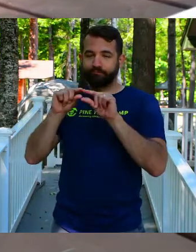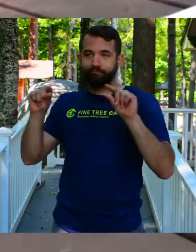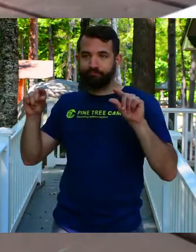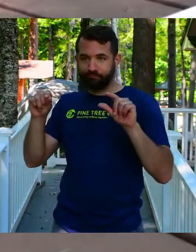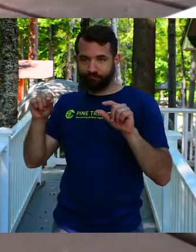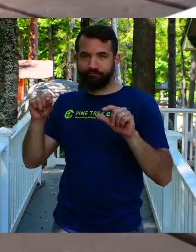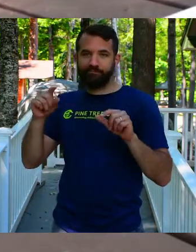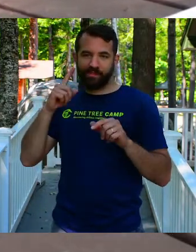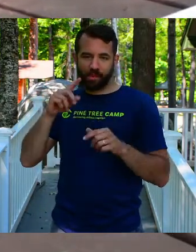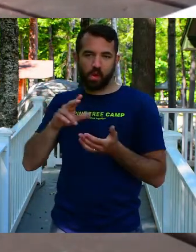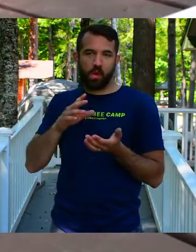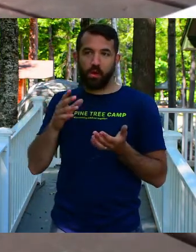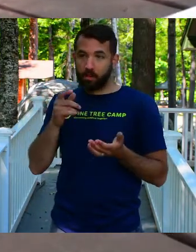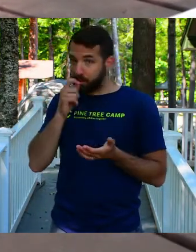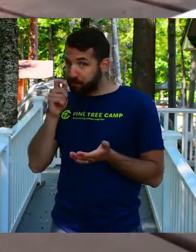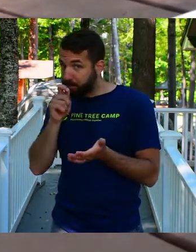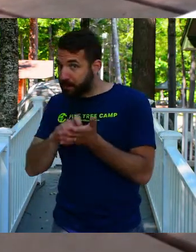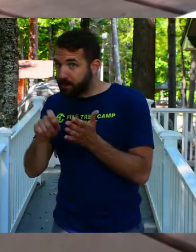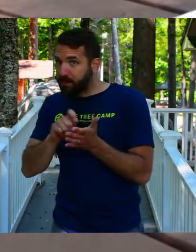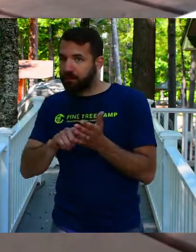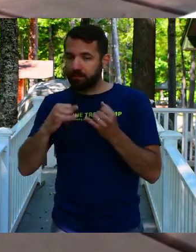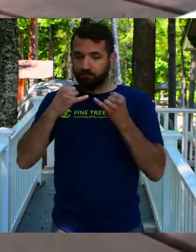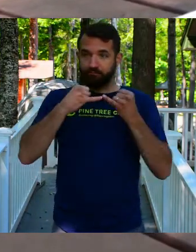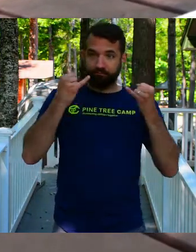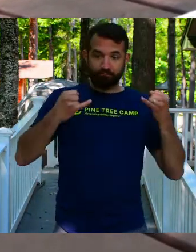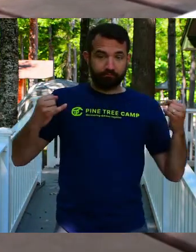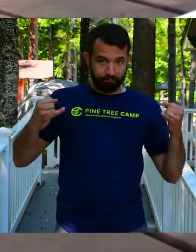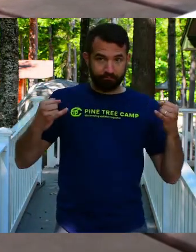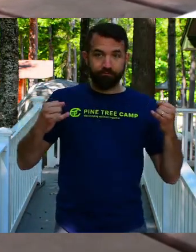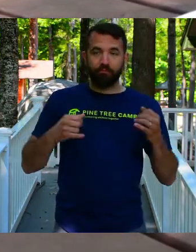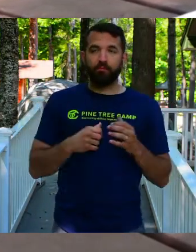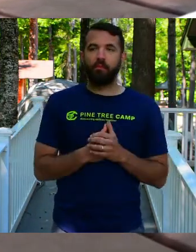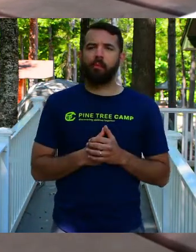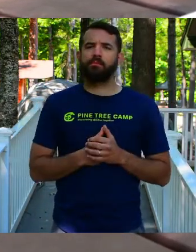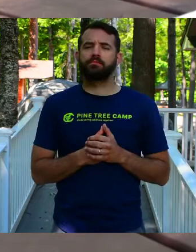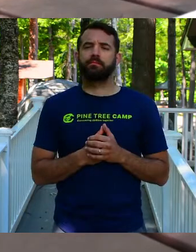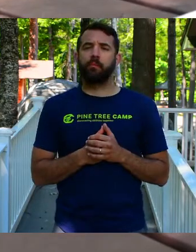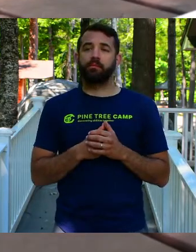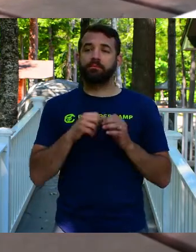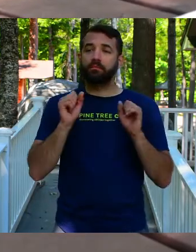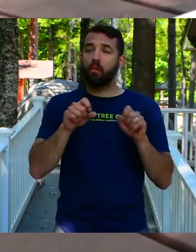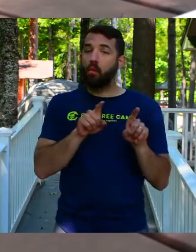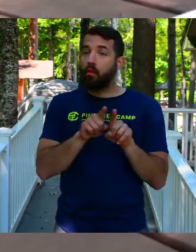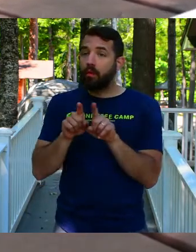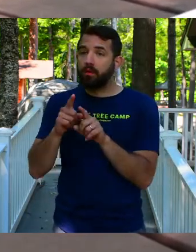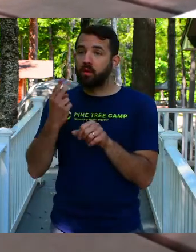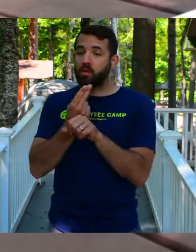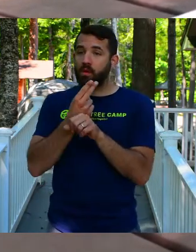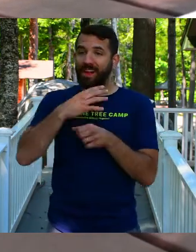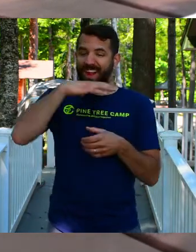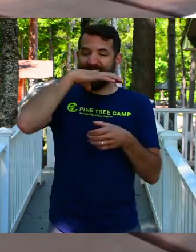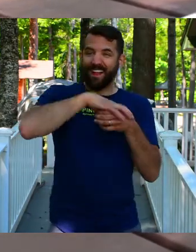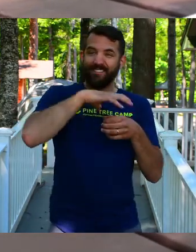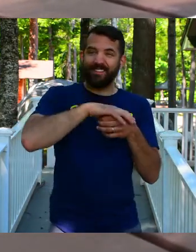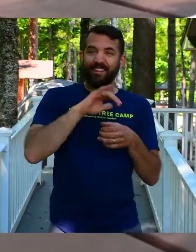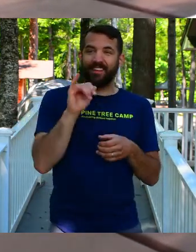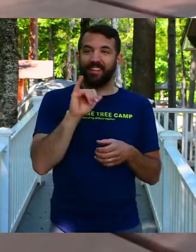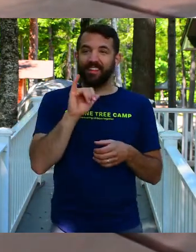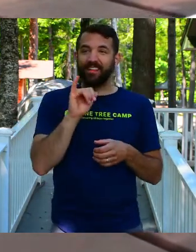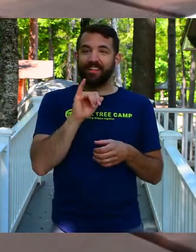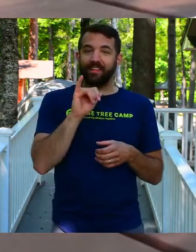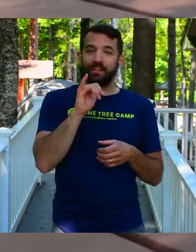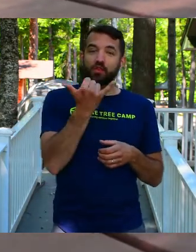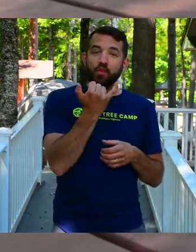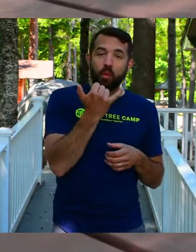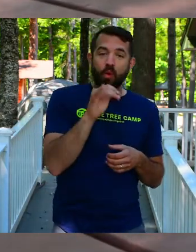and some thread. You can also use a plastic lid like a sour cream lid or a yogurt lid to do this activity. And I